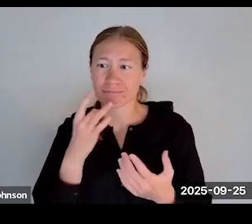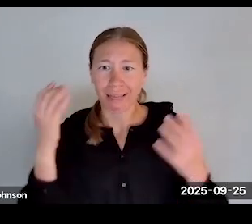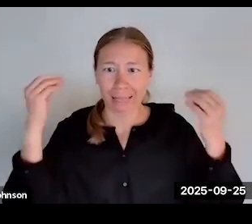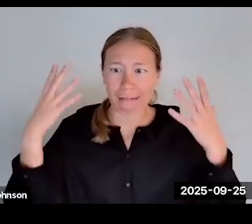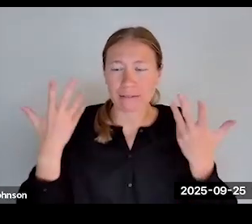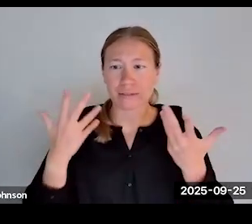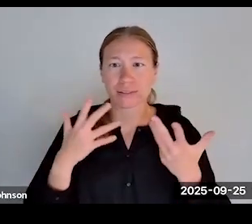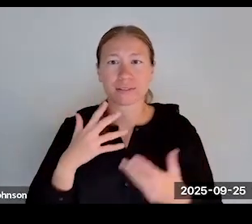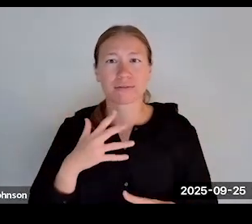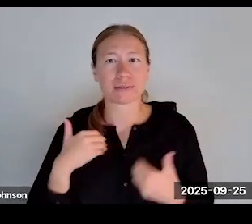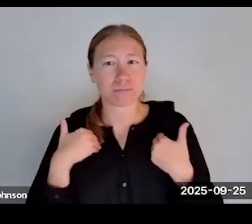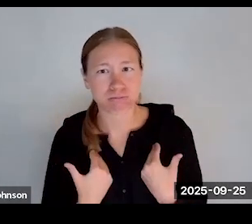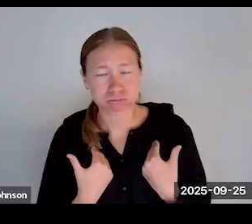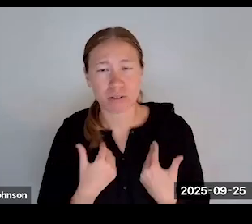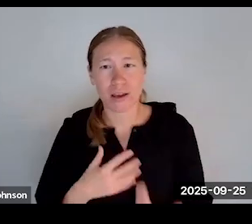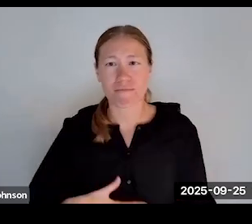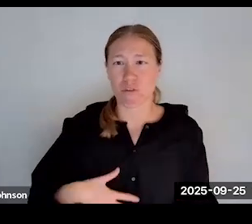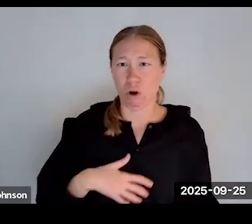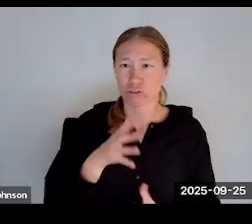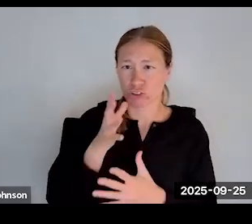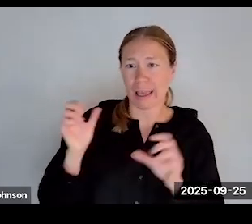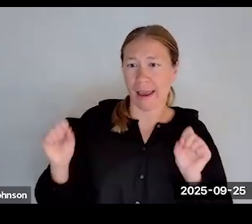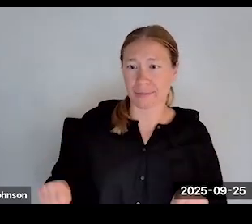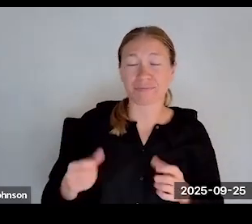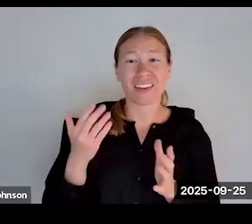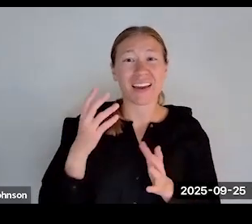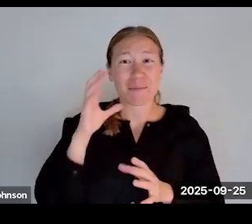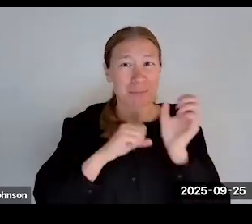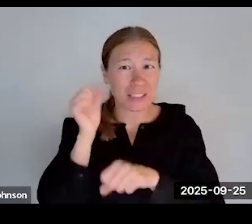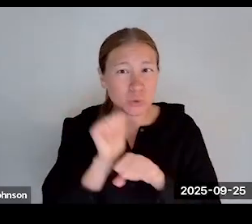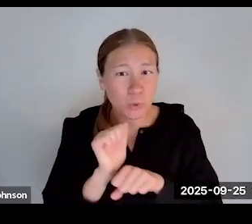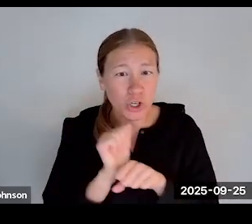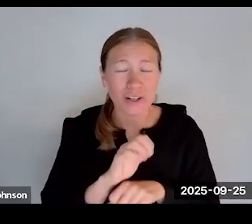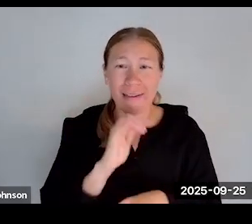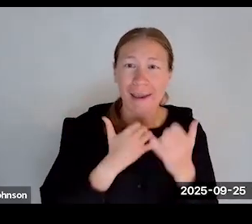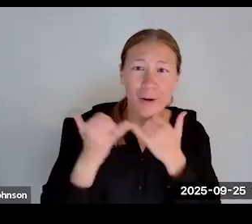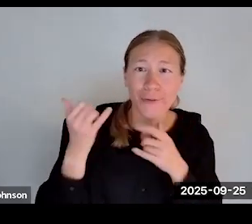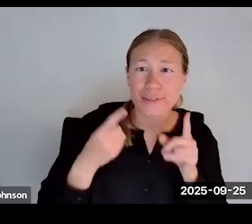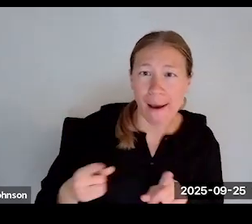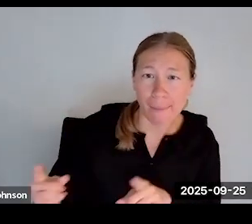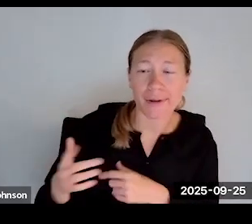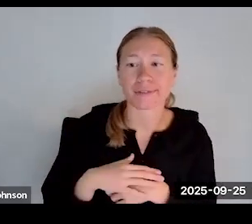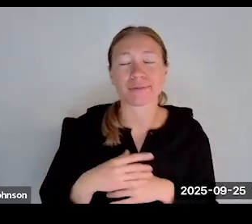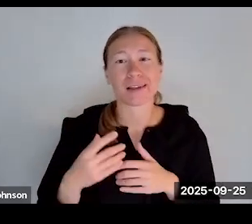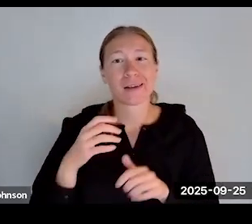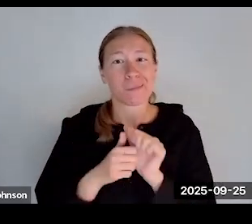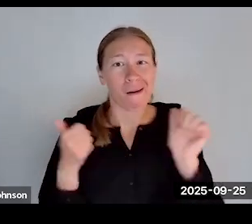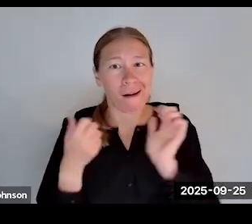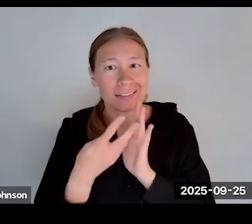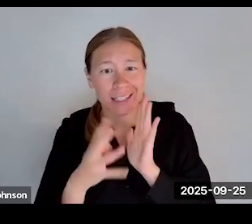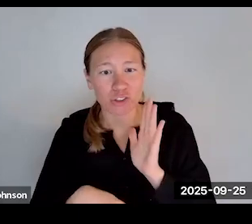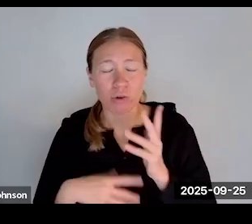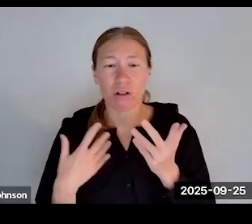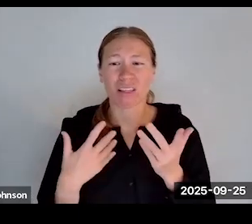nausea. They can also manifest as frequent absences, clerical mistakes, missed deadlines, and difficulty in